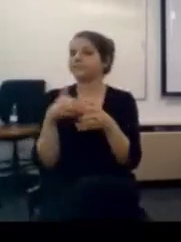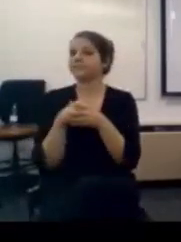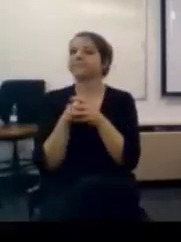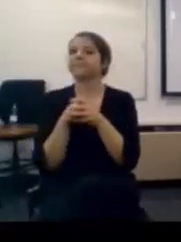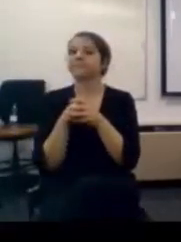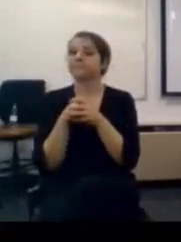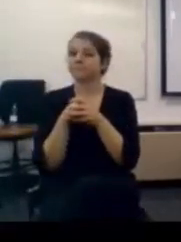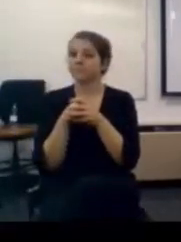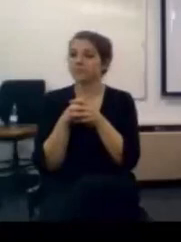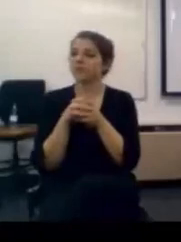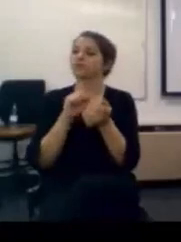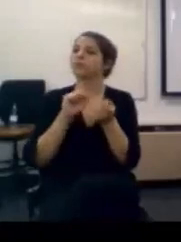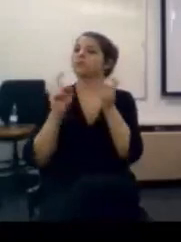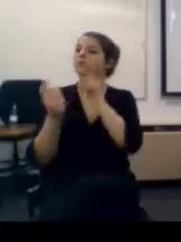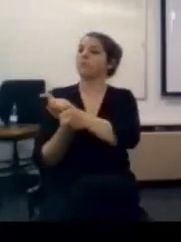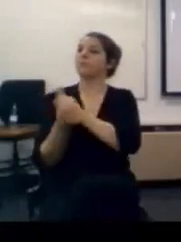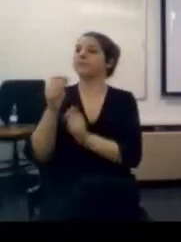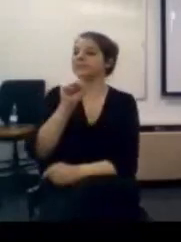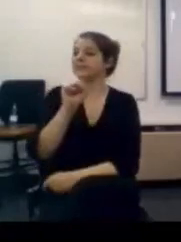Today's goals: